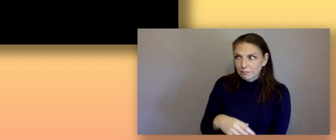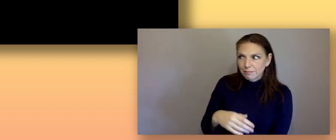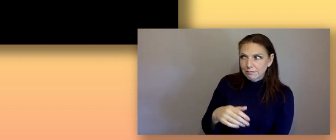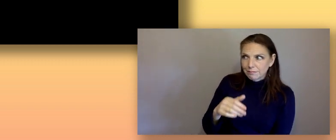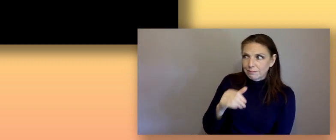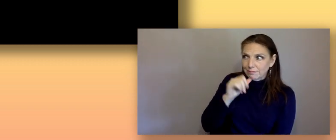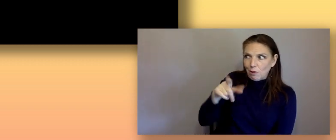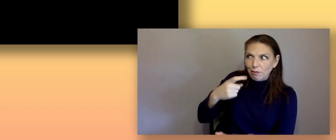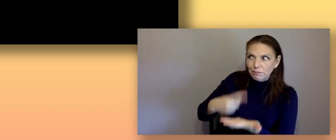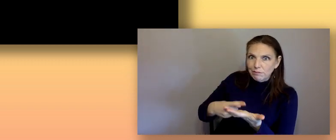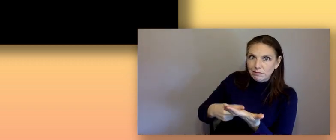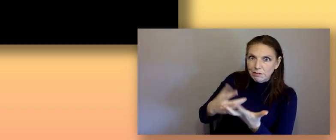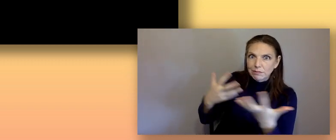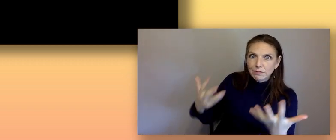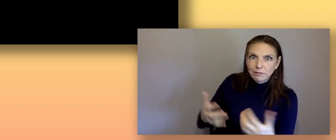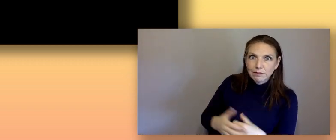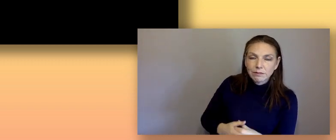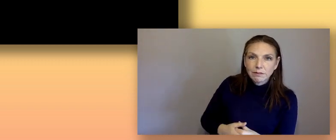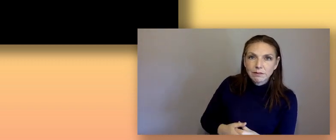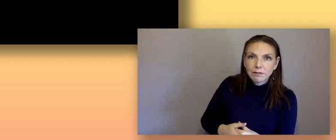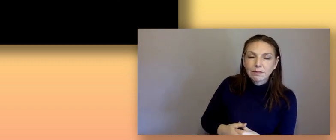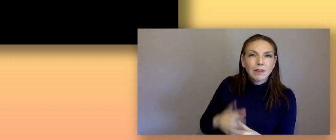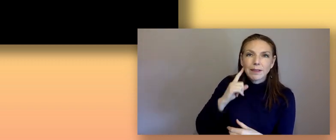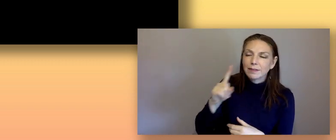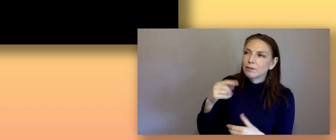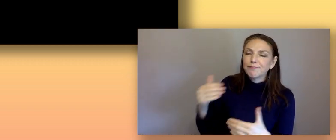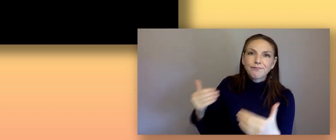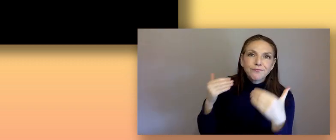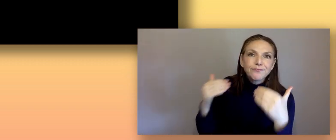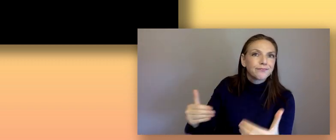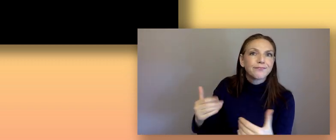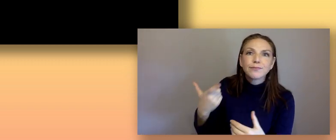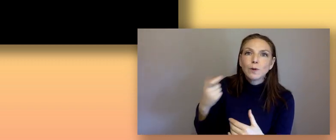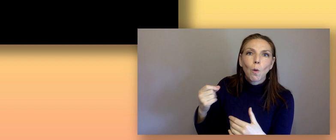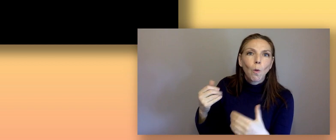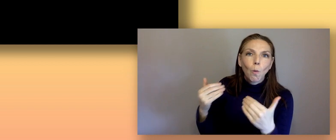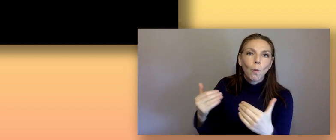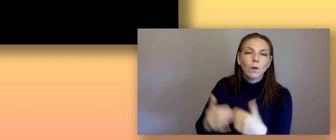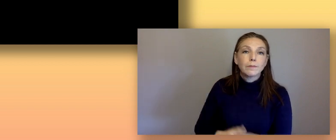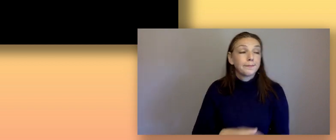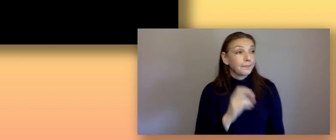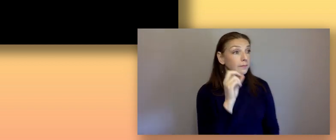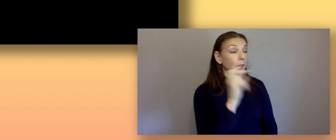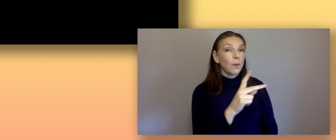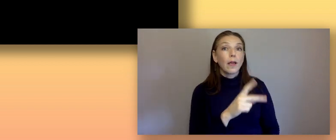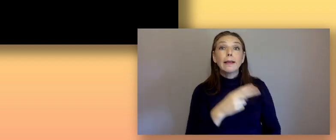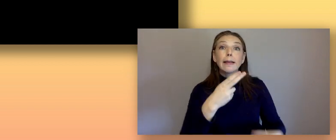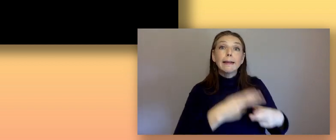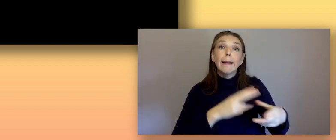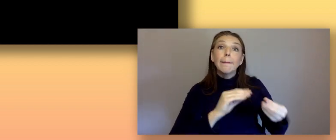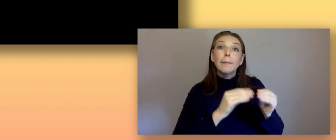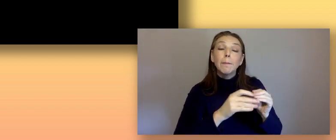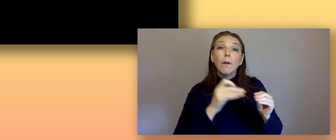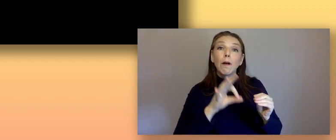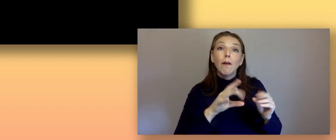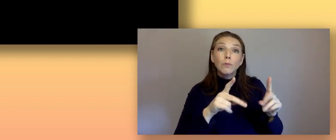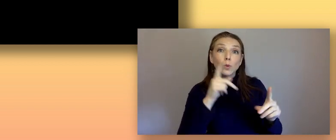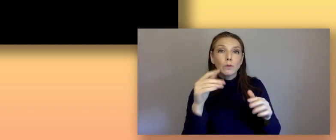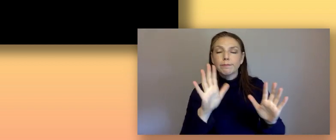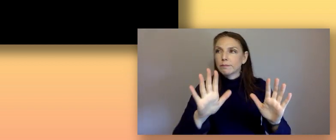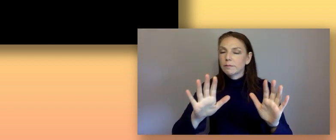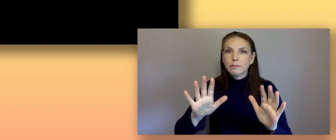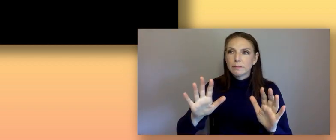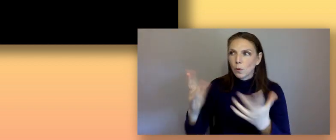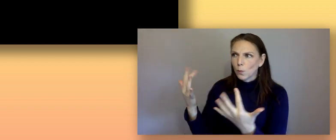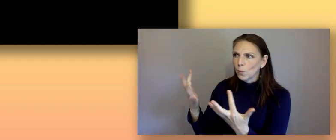for discussion, see? I think just go. Okay. Name and number of.